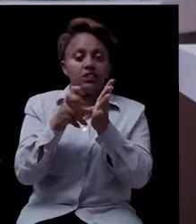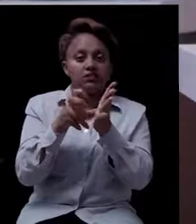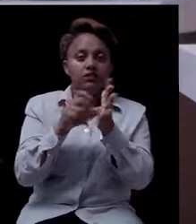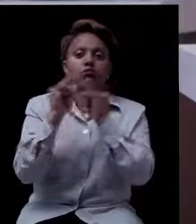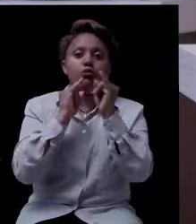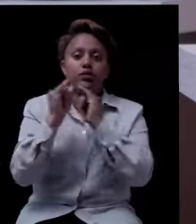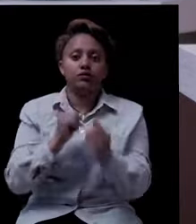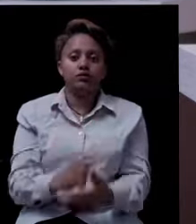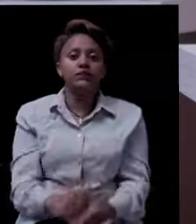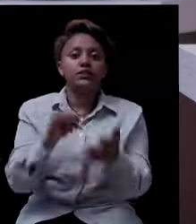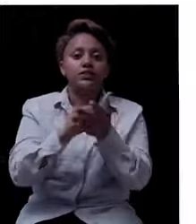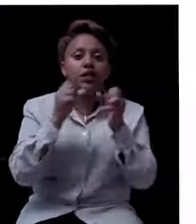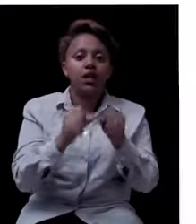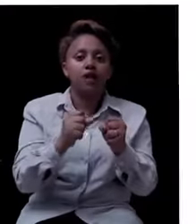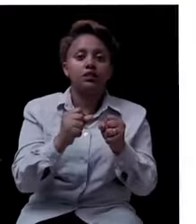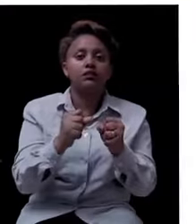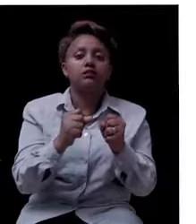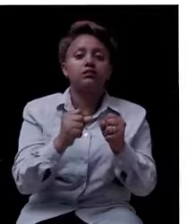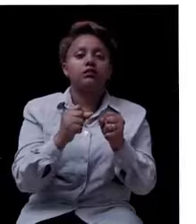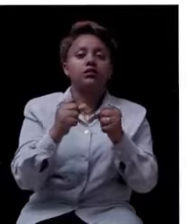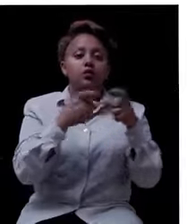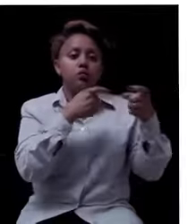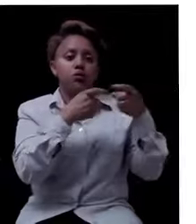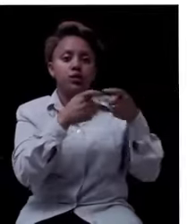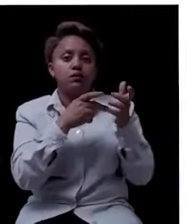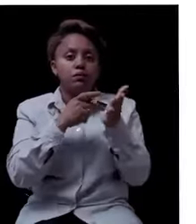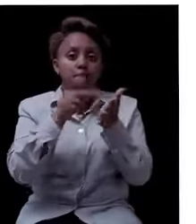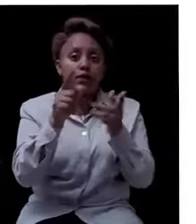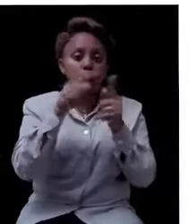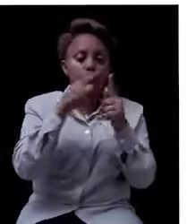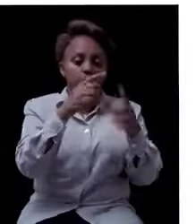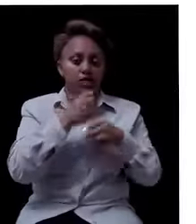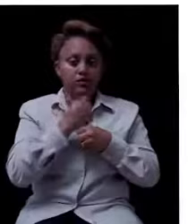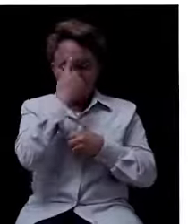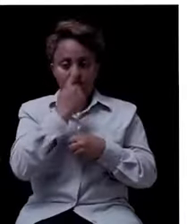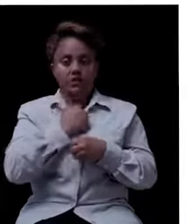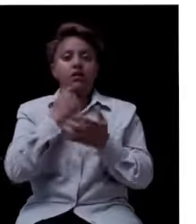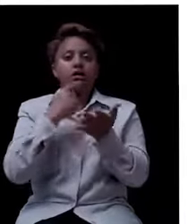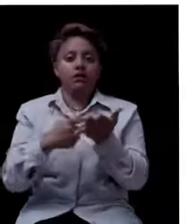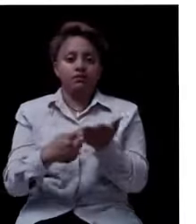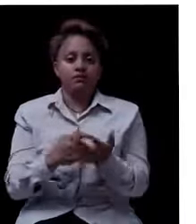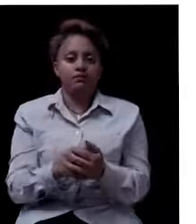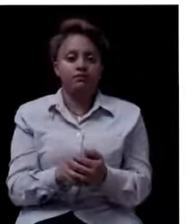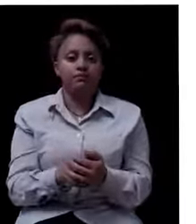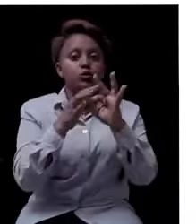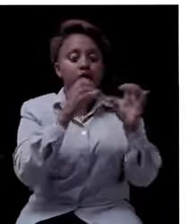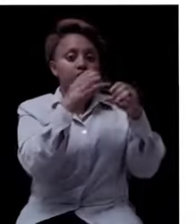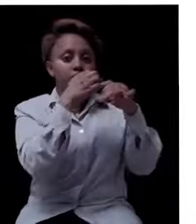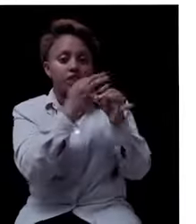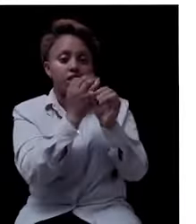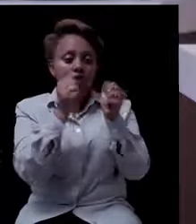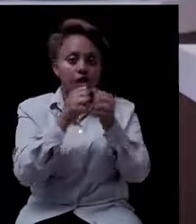is a tactic that adversaries use to trick you into revealing your sensitive information. They can solicit